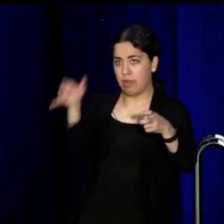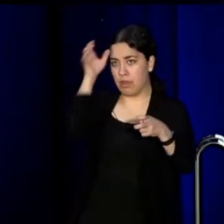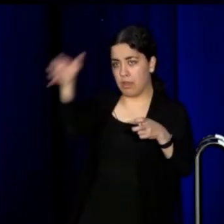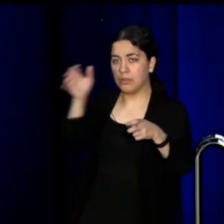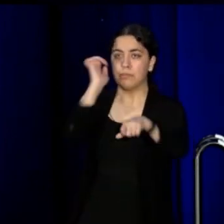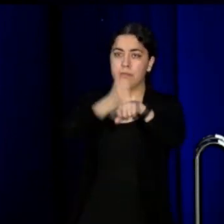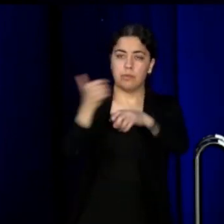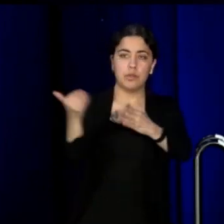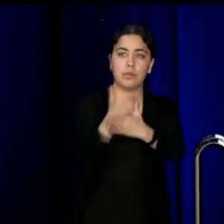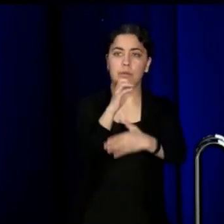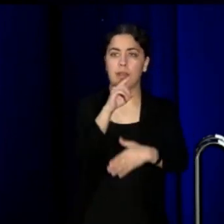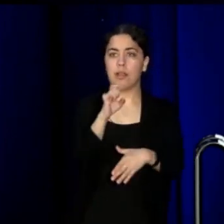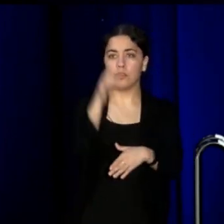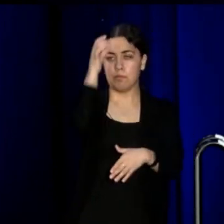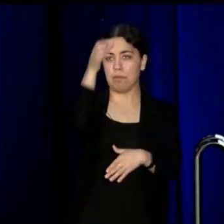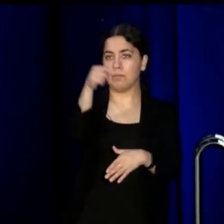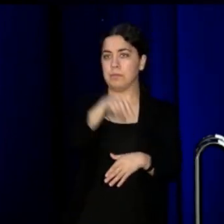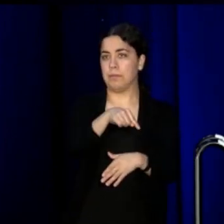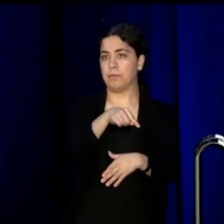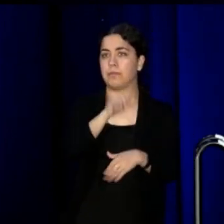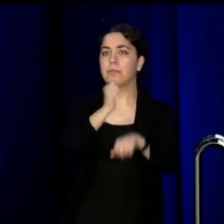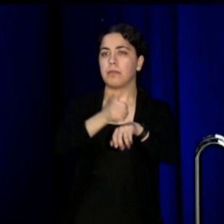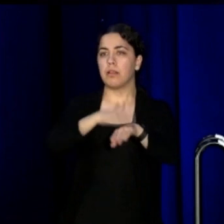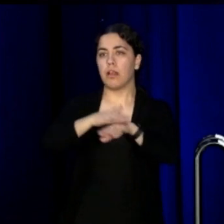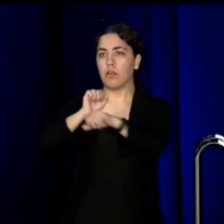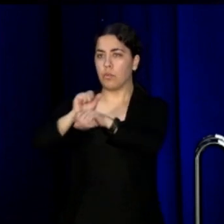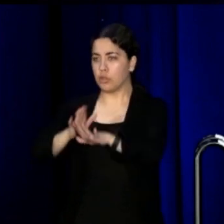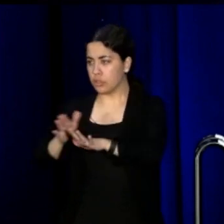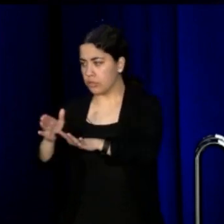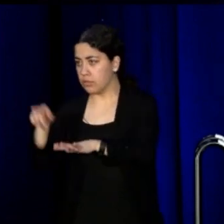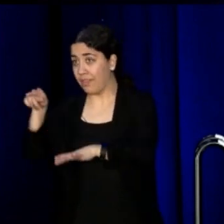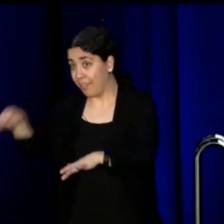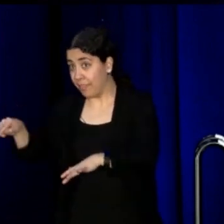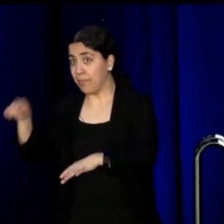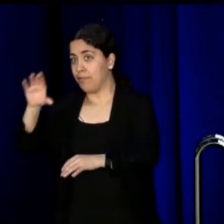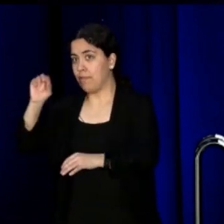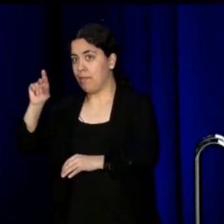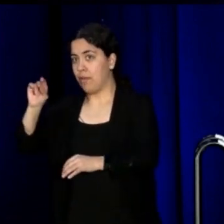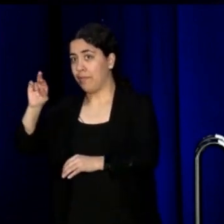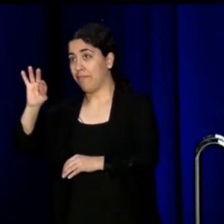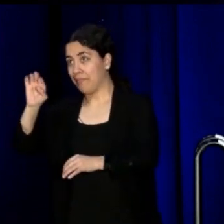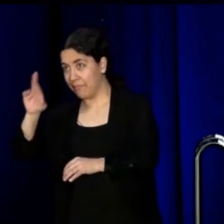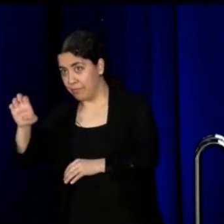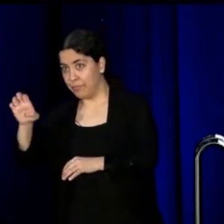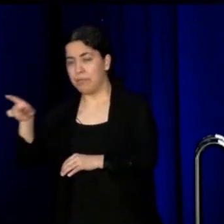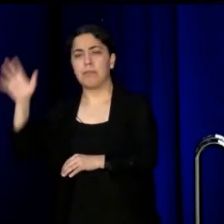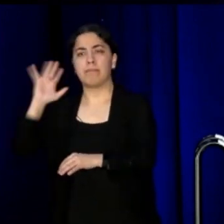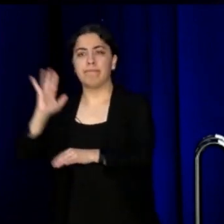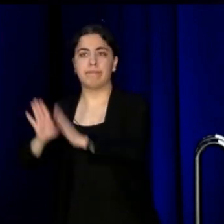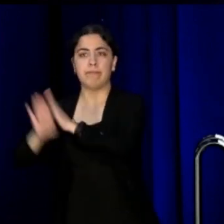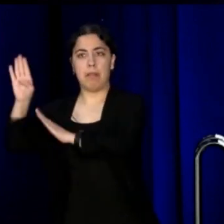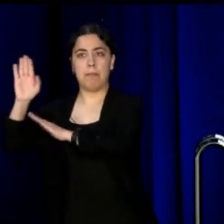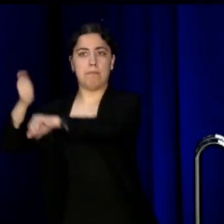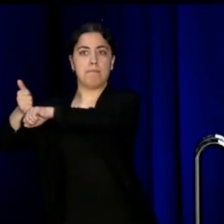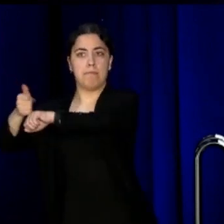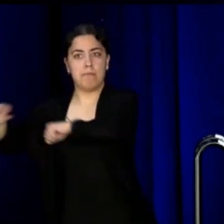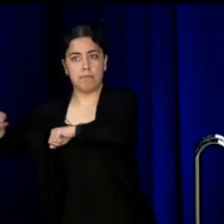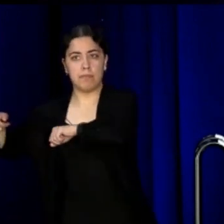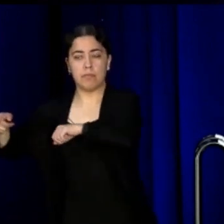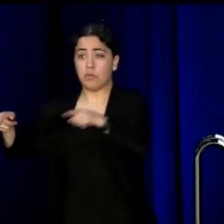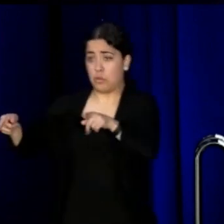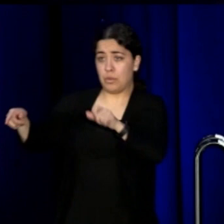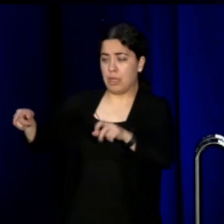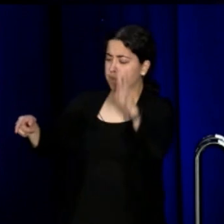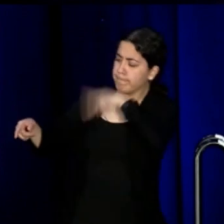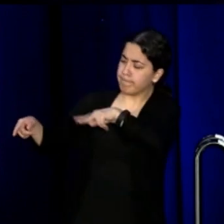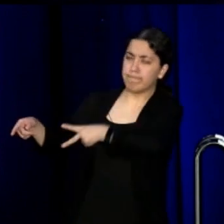Edge concept. So they based on the workers that Cloudflare kind of previously developed. So that's something that you can also